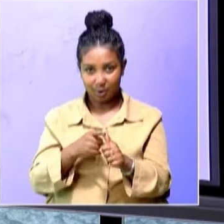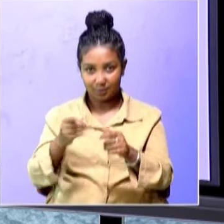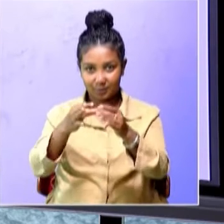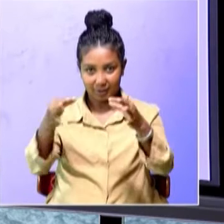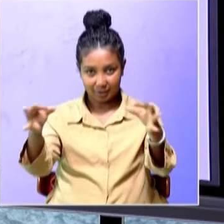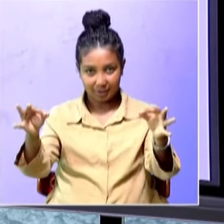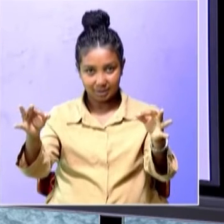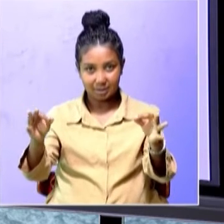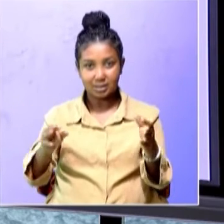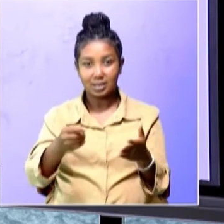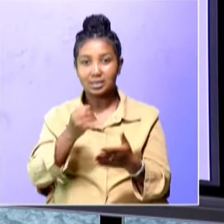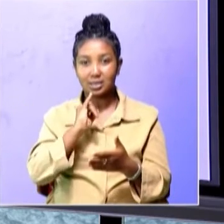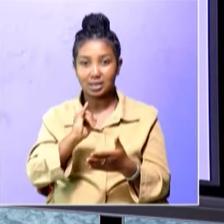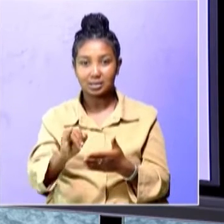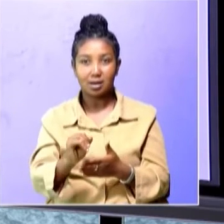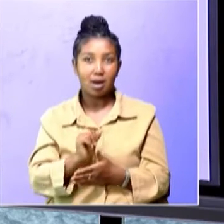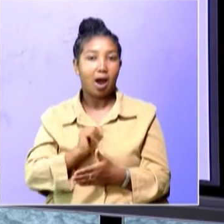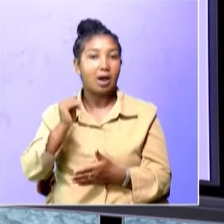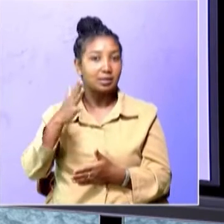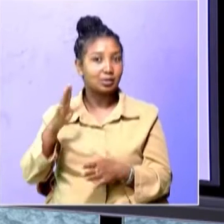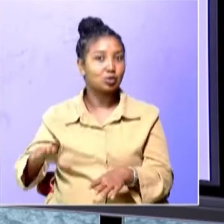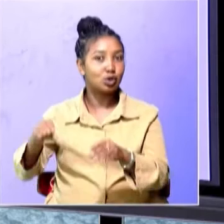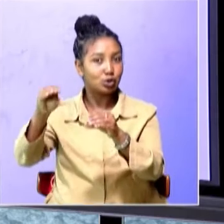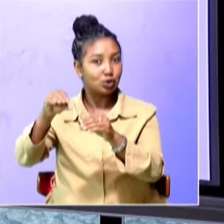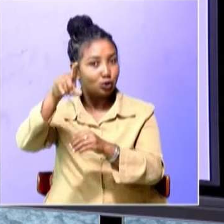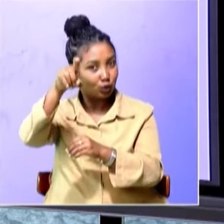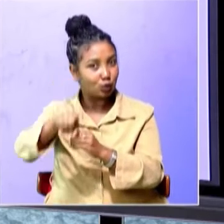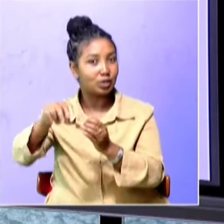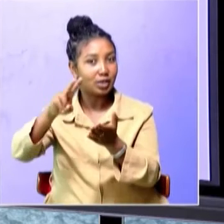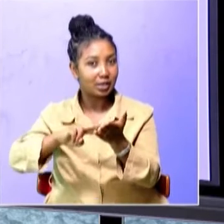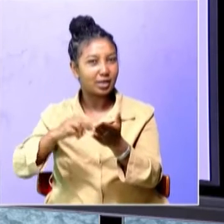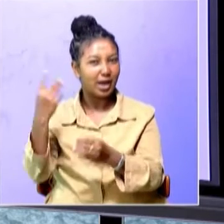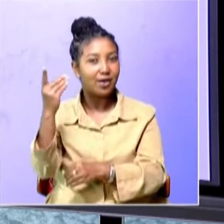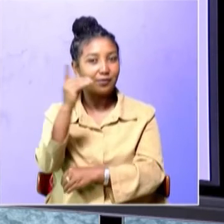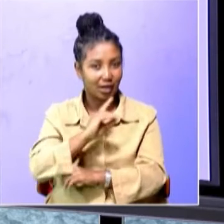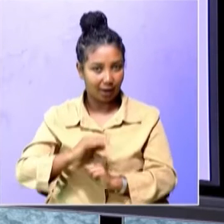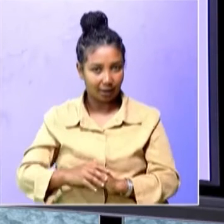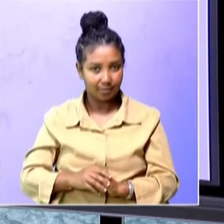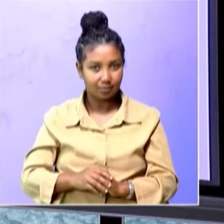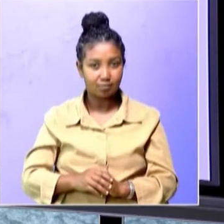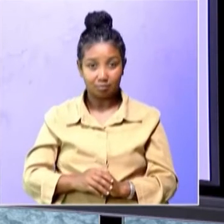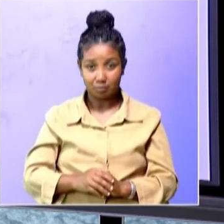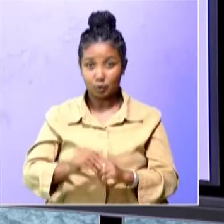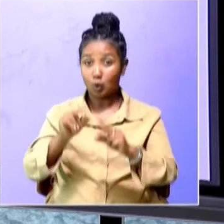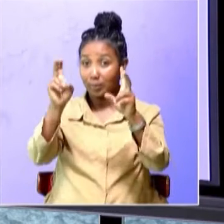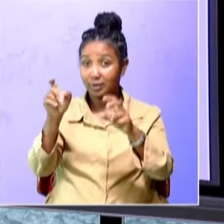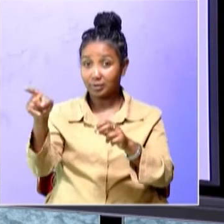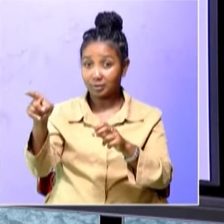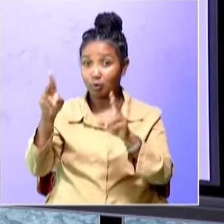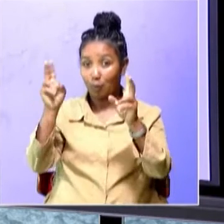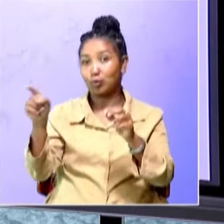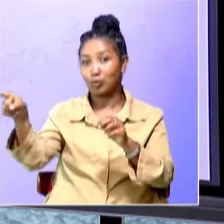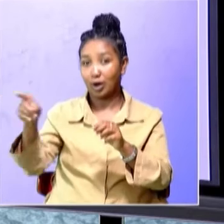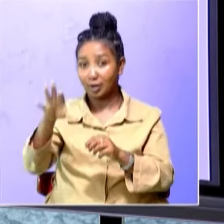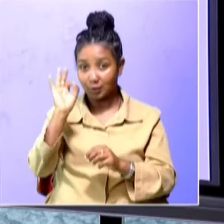sentence. It says what? I think students should read every day. Do you get the topic of the